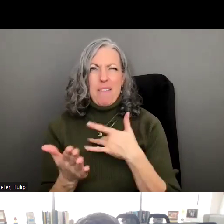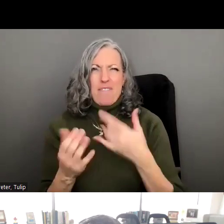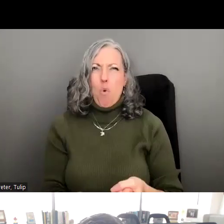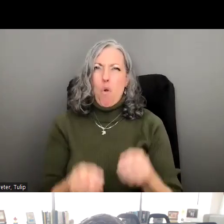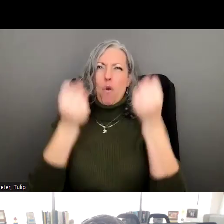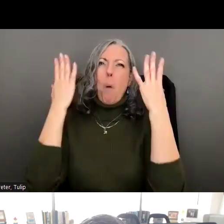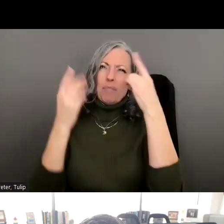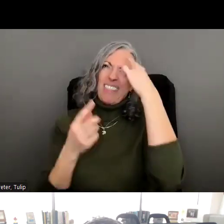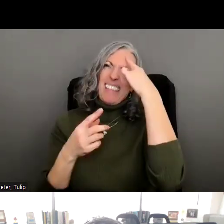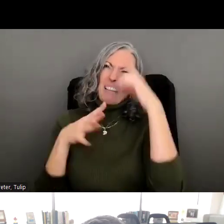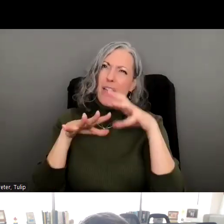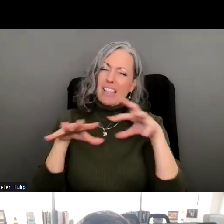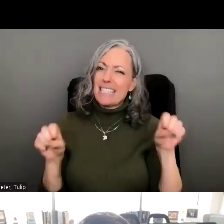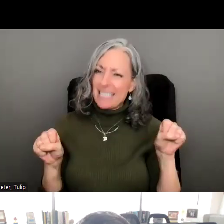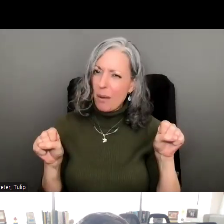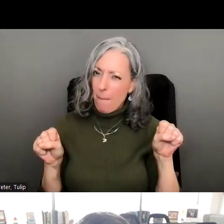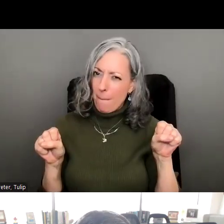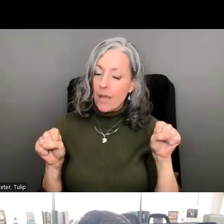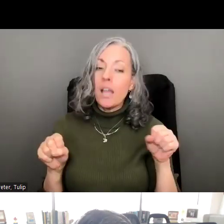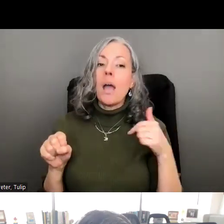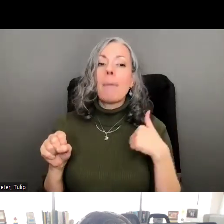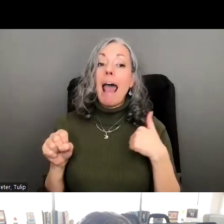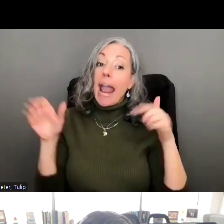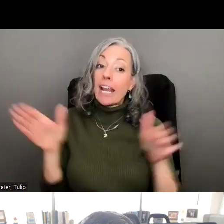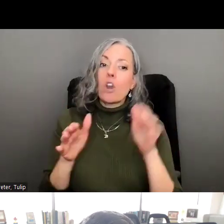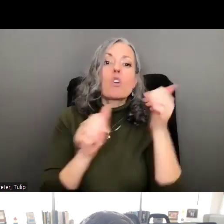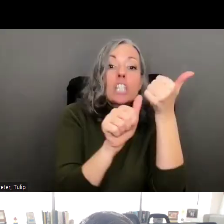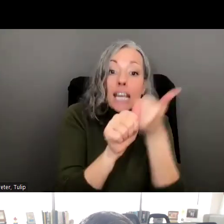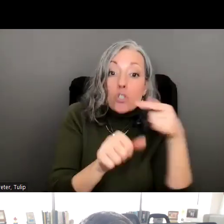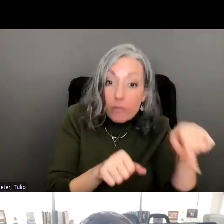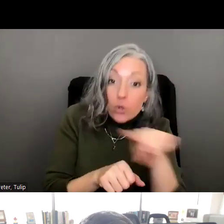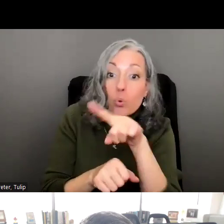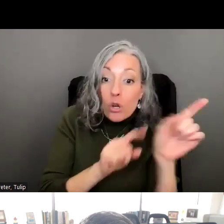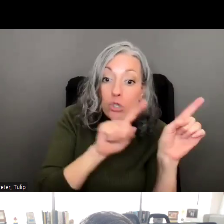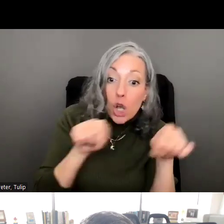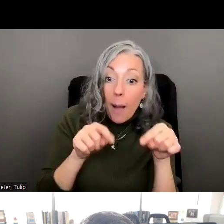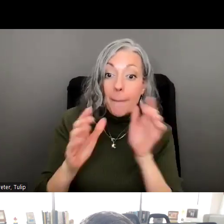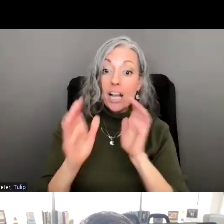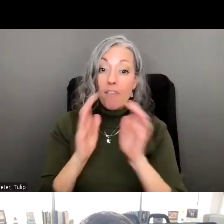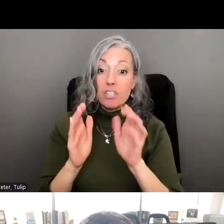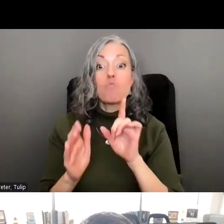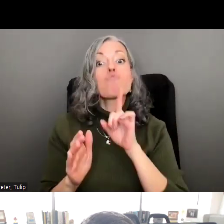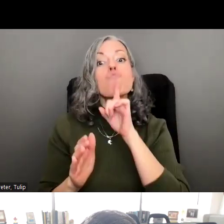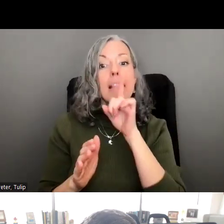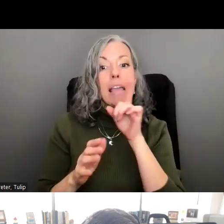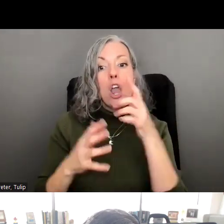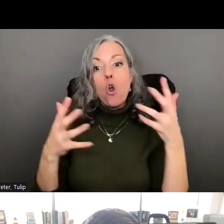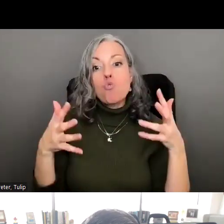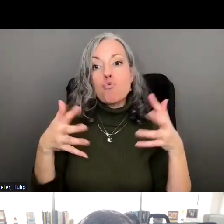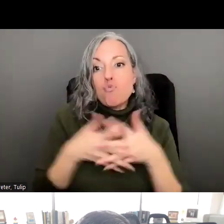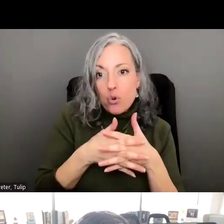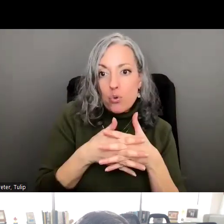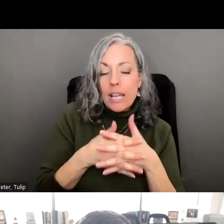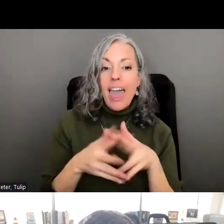about the system. I would encourage each of you to come to this conversation really anchored in the